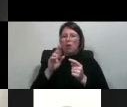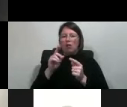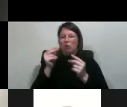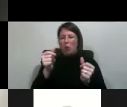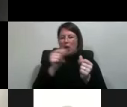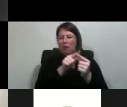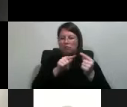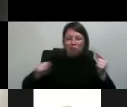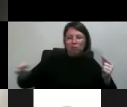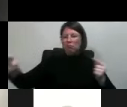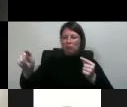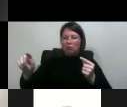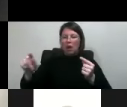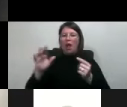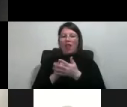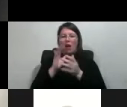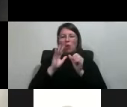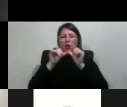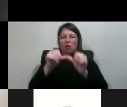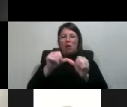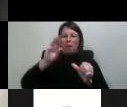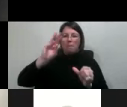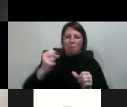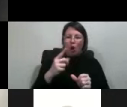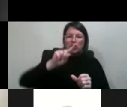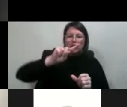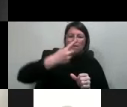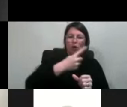And this will run from March 1st to May 2nd.